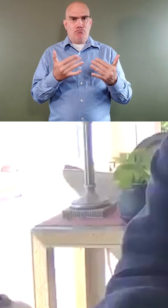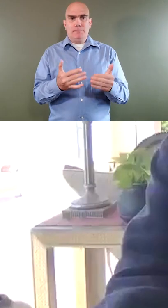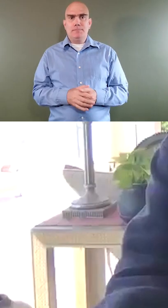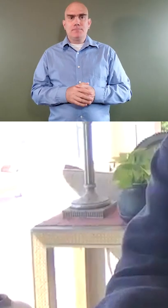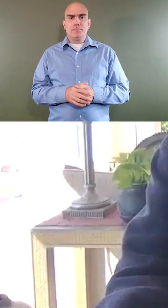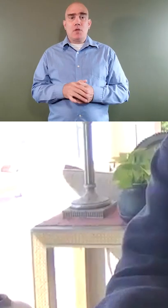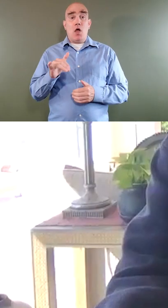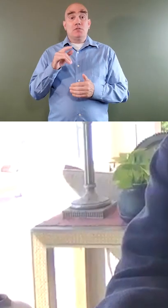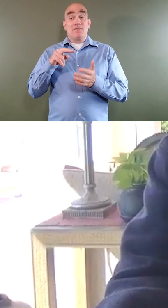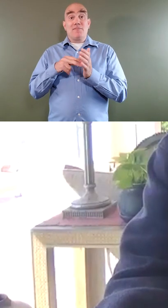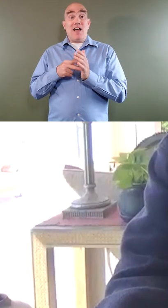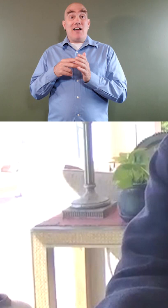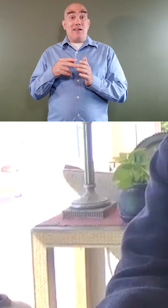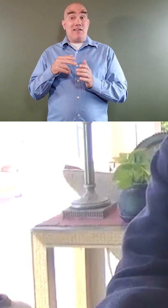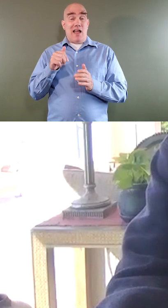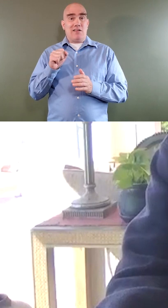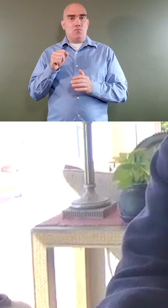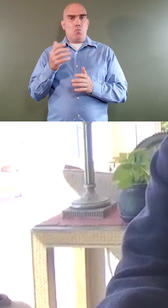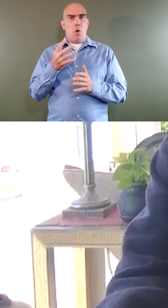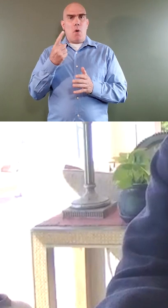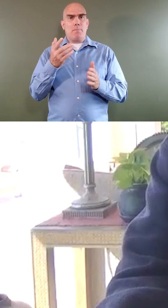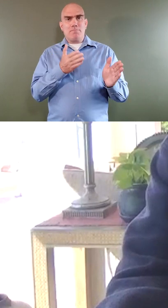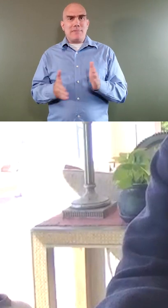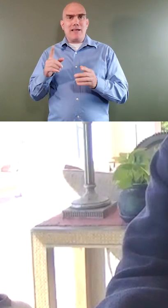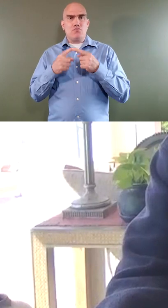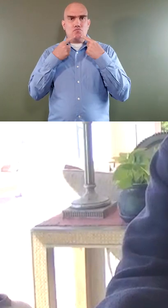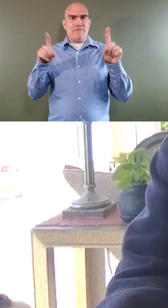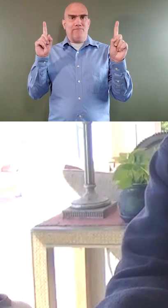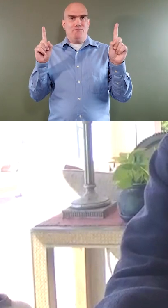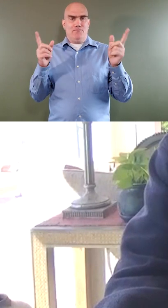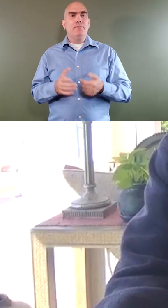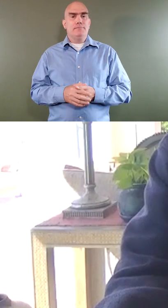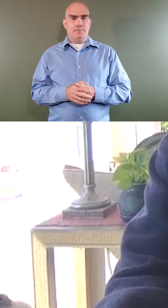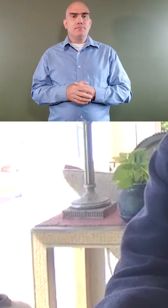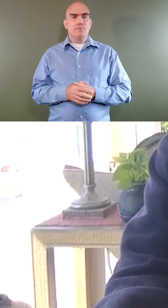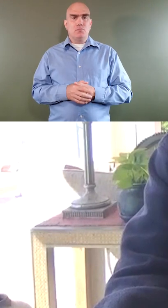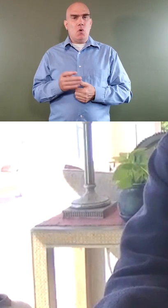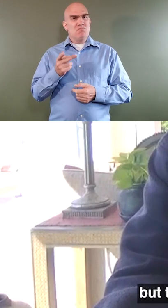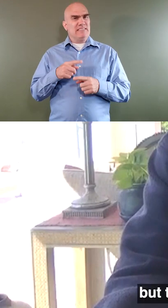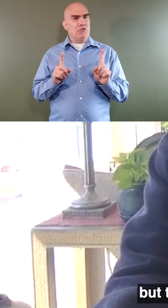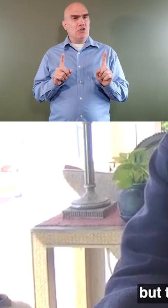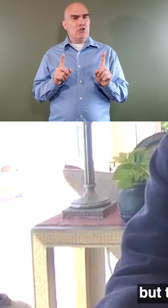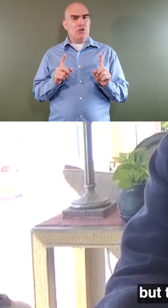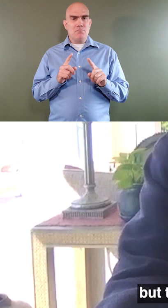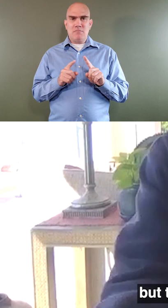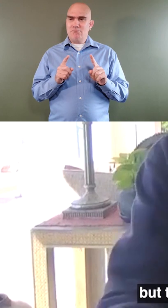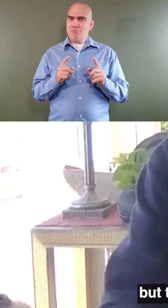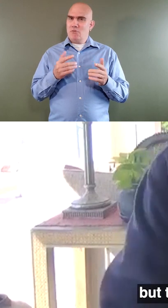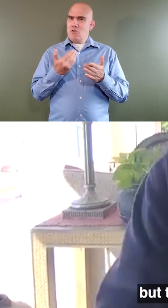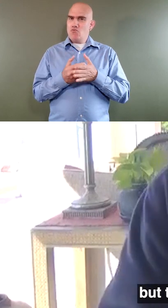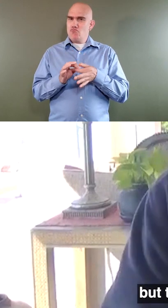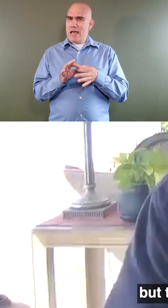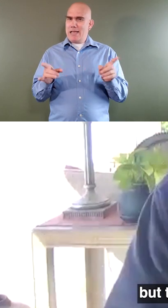It is also defined as what one plans to achieve. So these are different, but they're very,